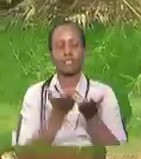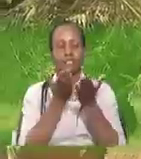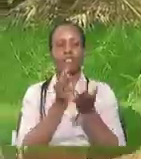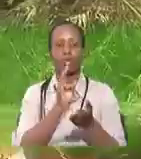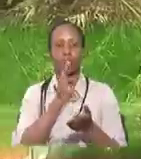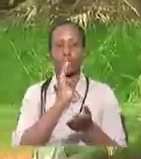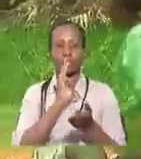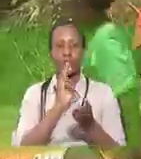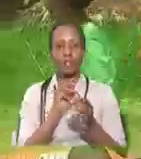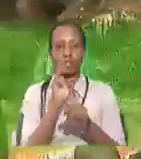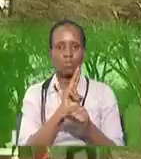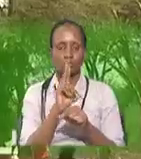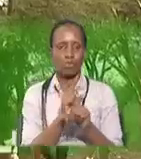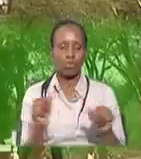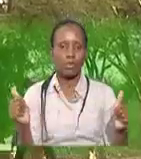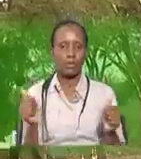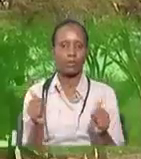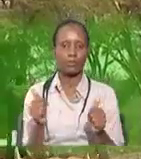conveyance efficiency.